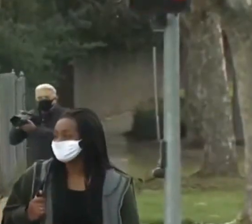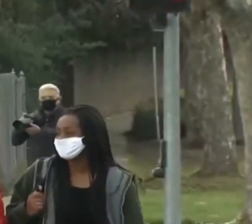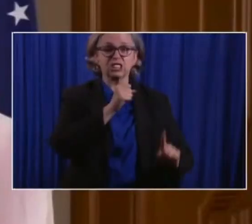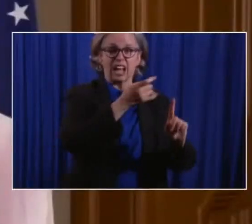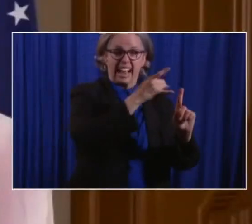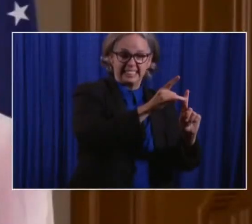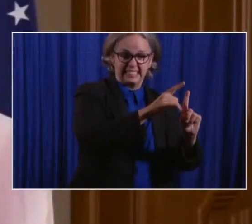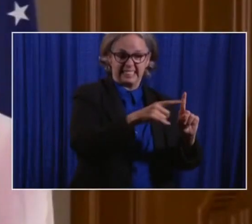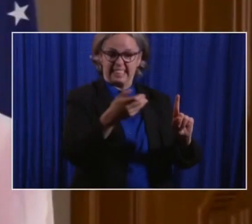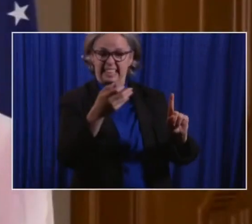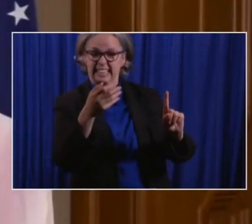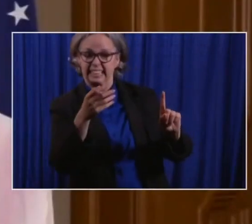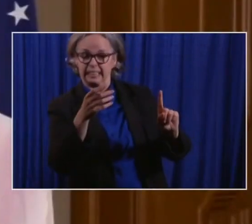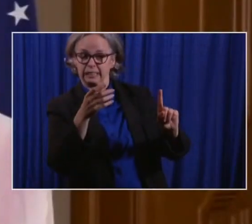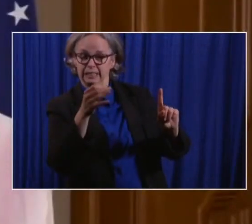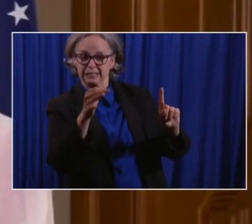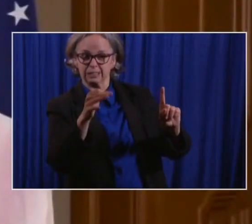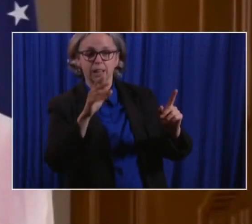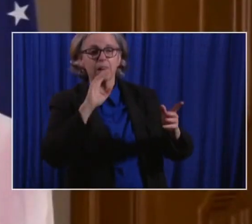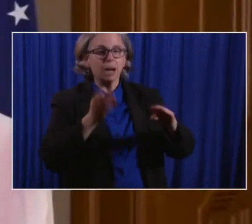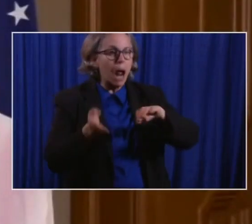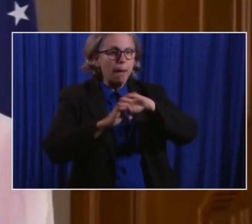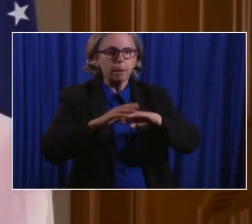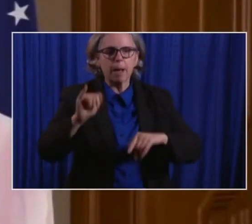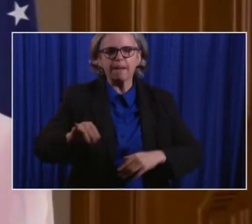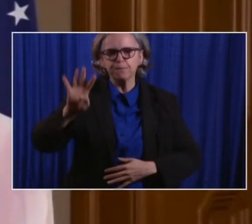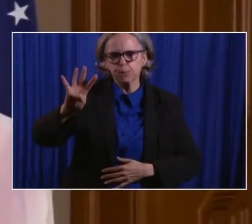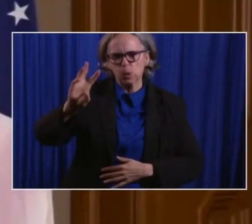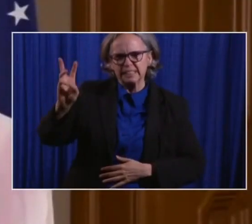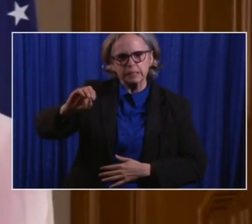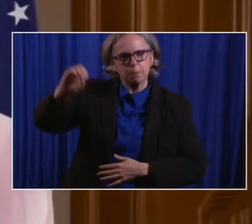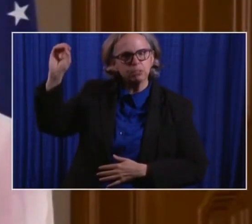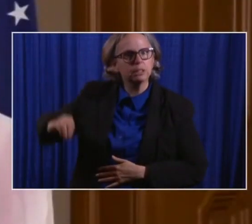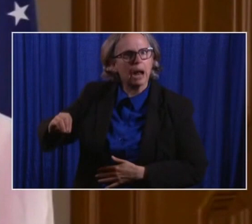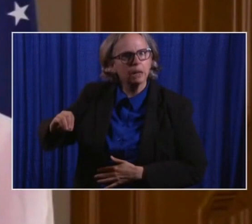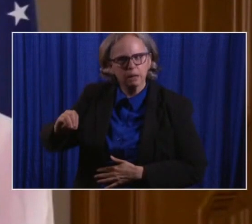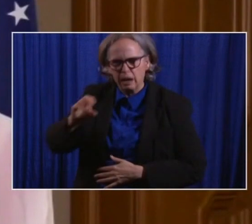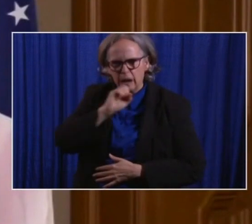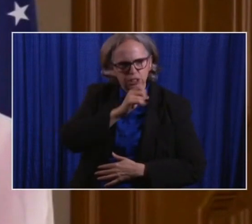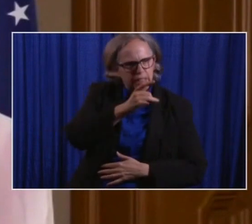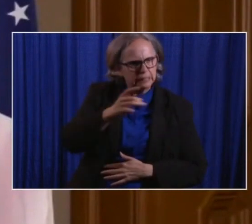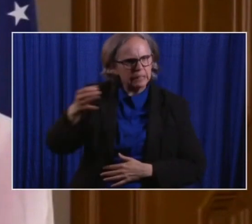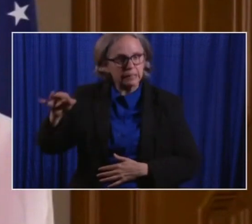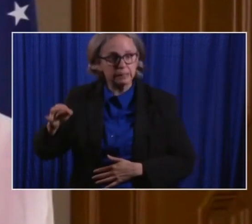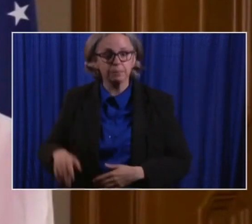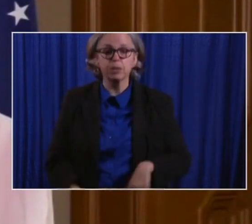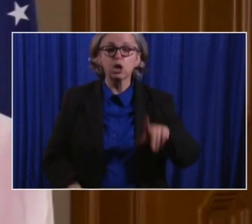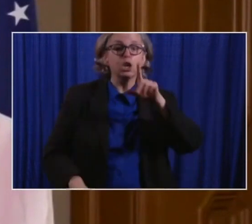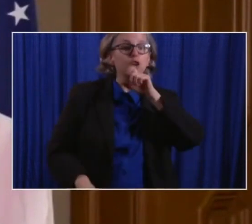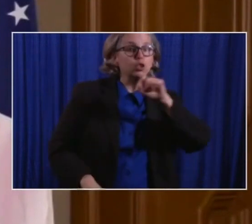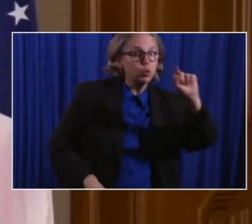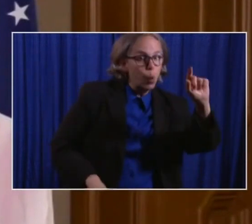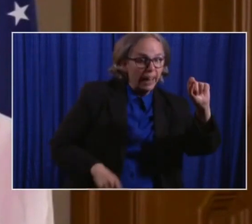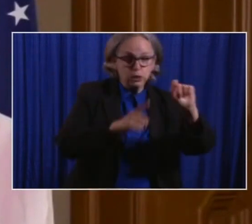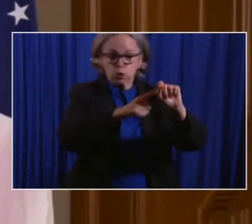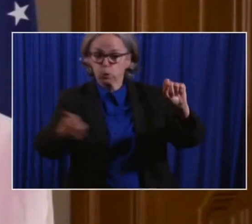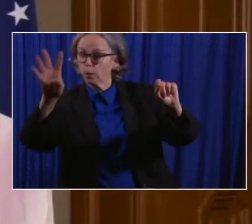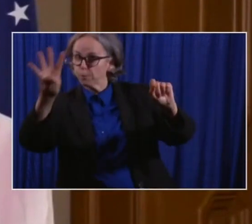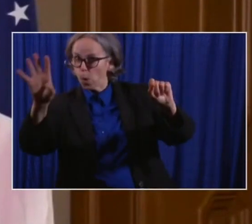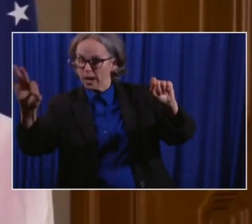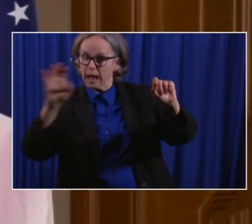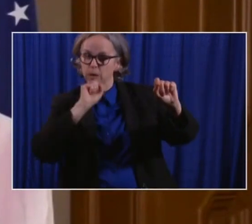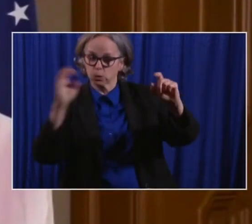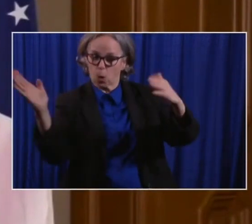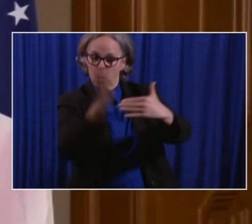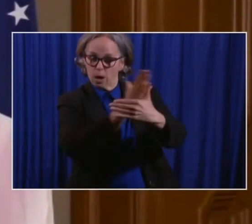a 46% increase. And ages 20 to 49, we've seen a 55% increase